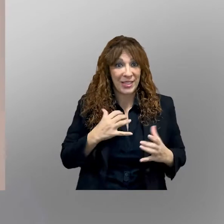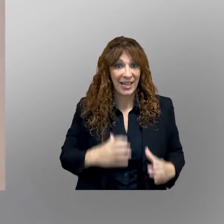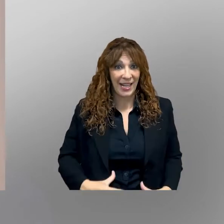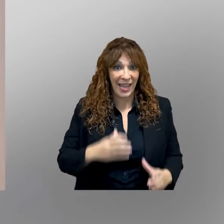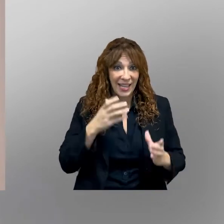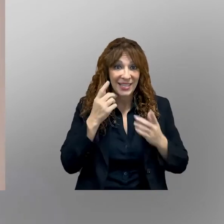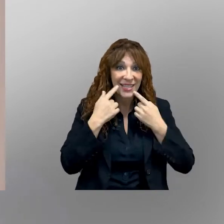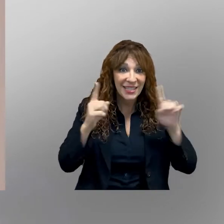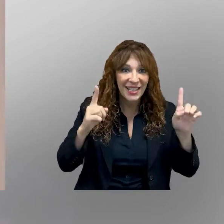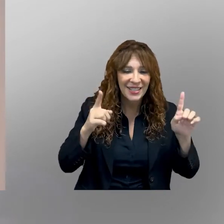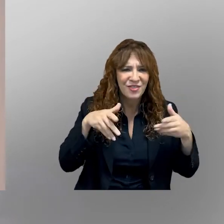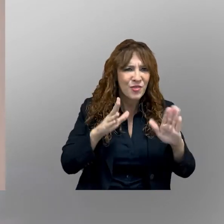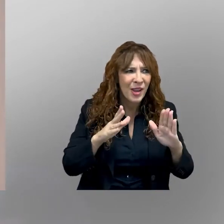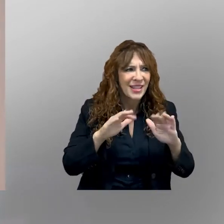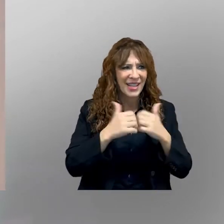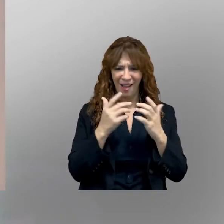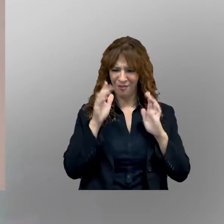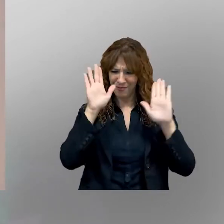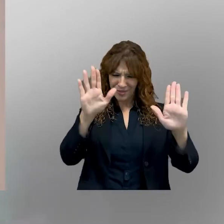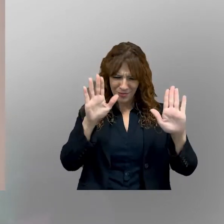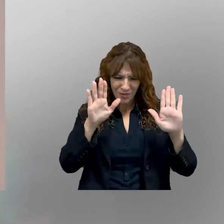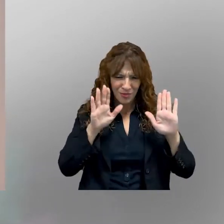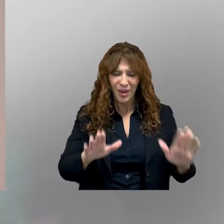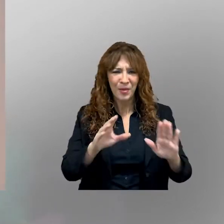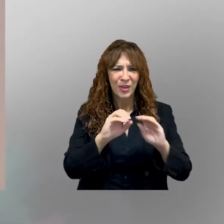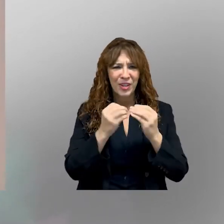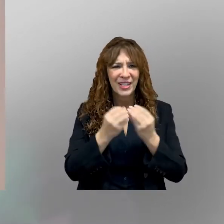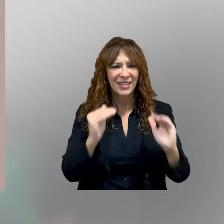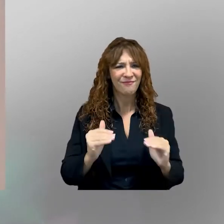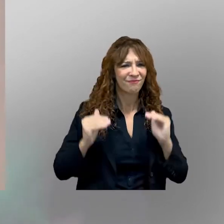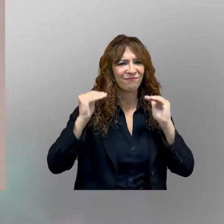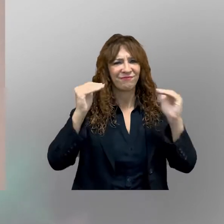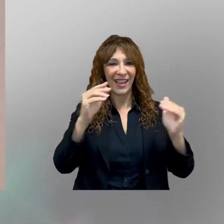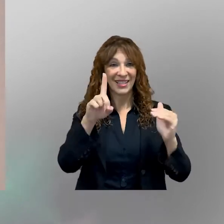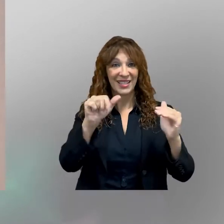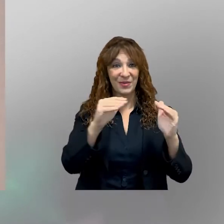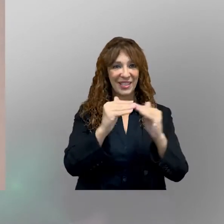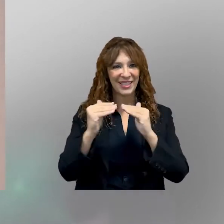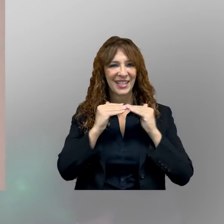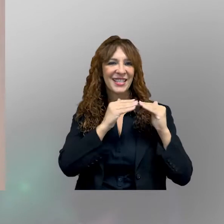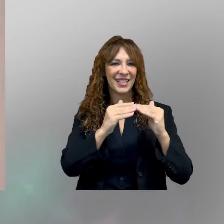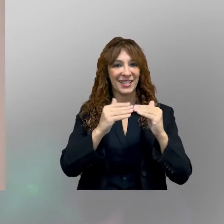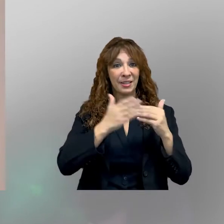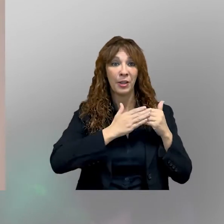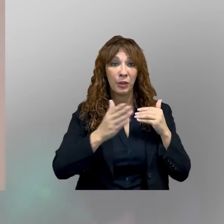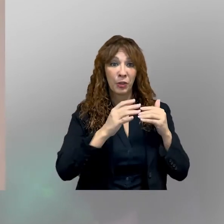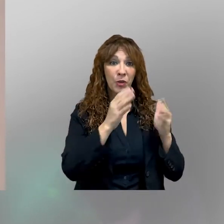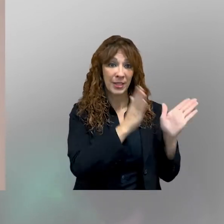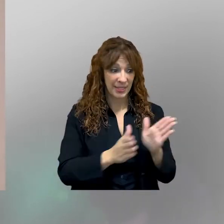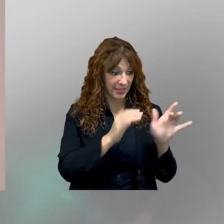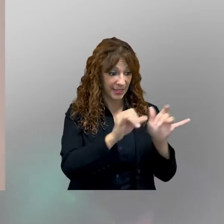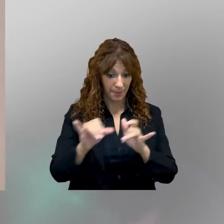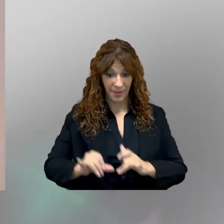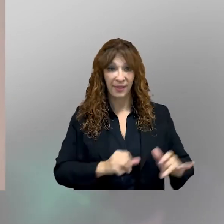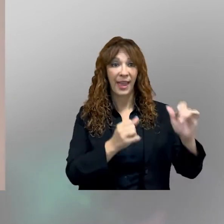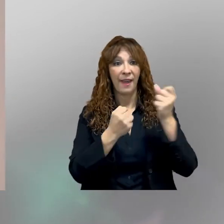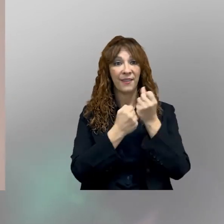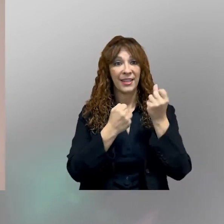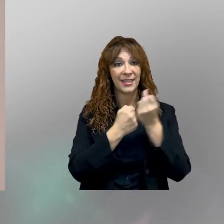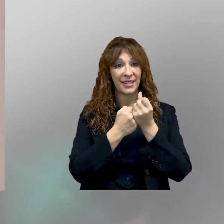successes, and ways in which this incredible organization has advanced disability justice through systemic